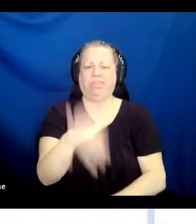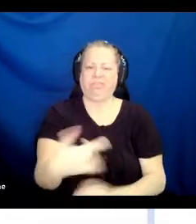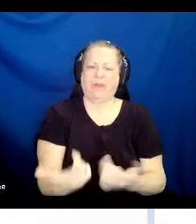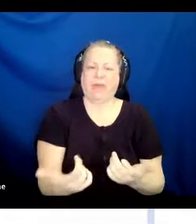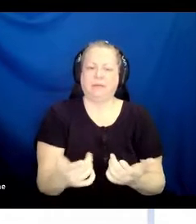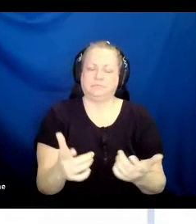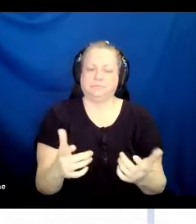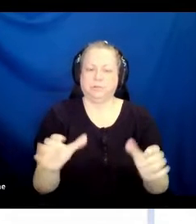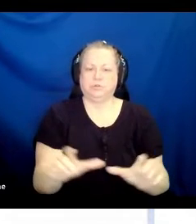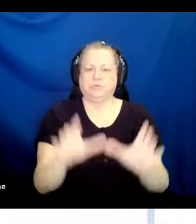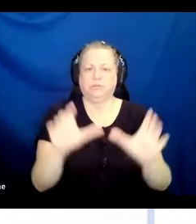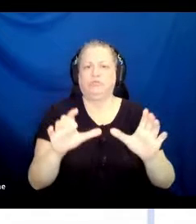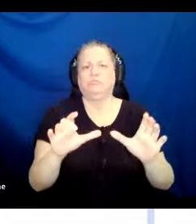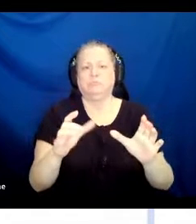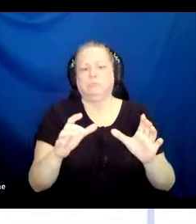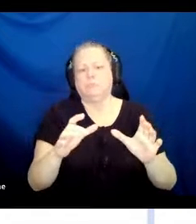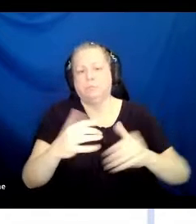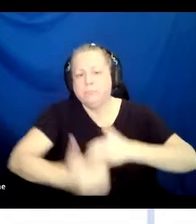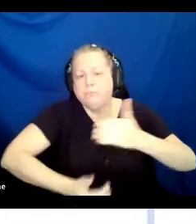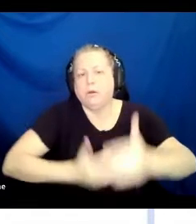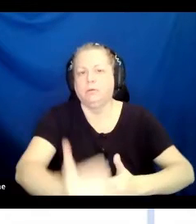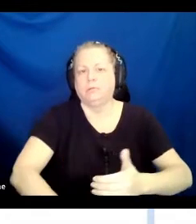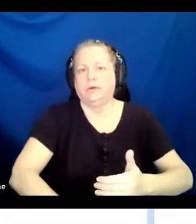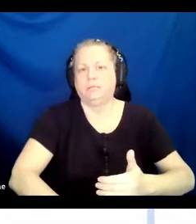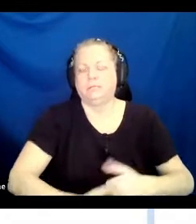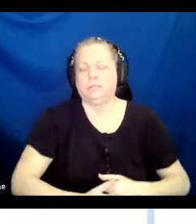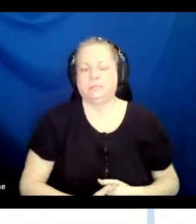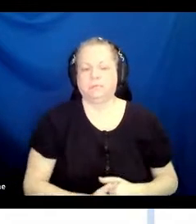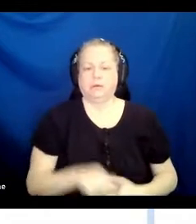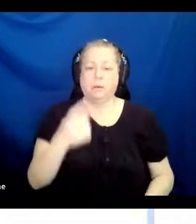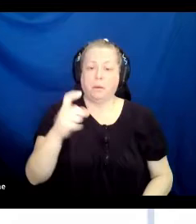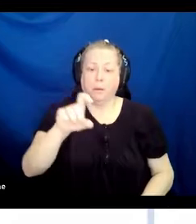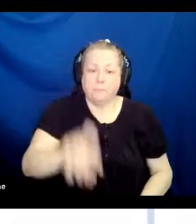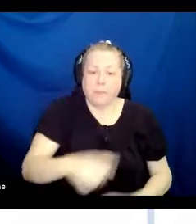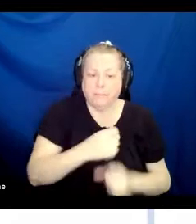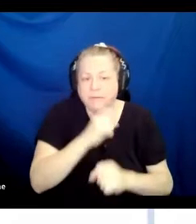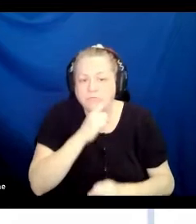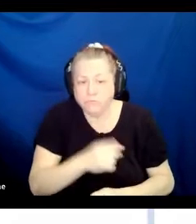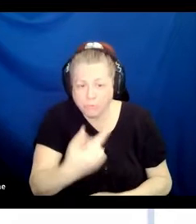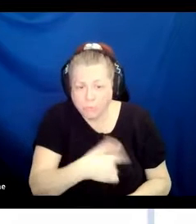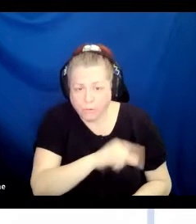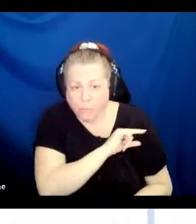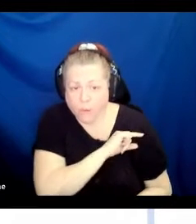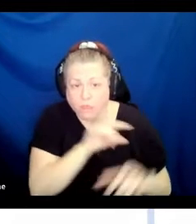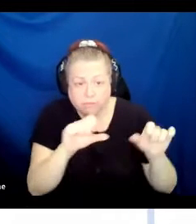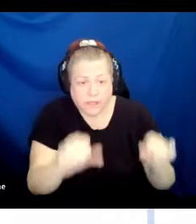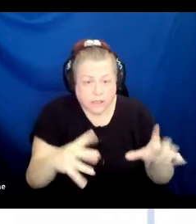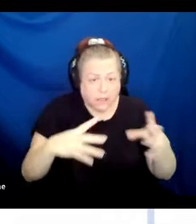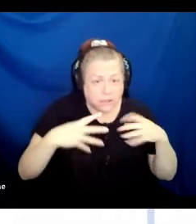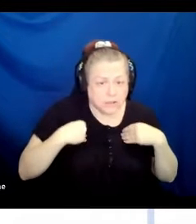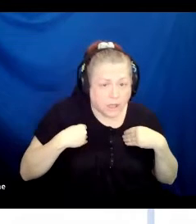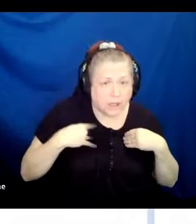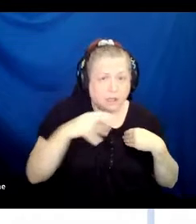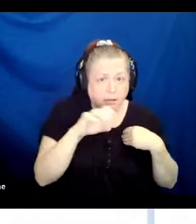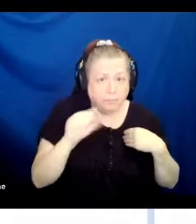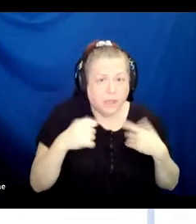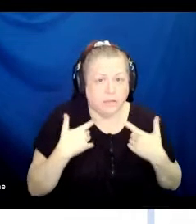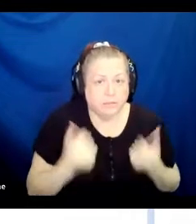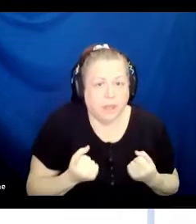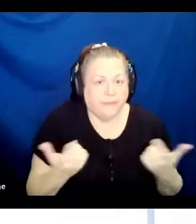be renewed to ensure they still qualify for their current benefit. However, like we talked